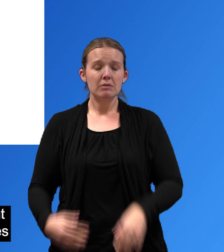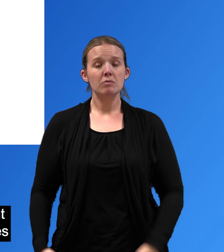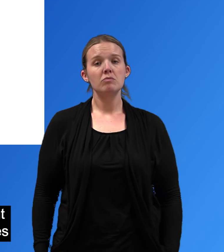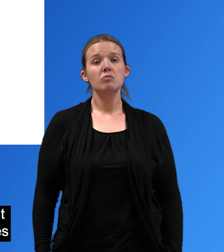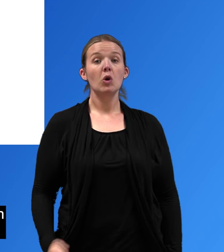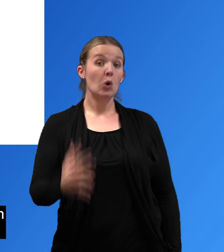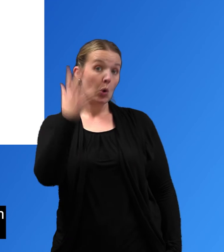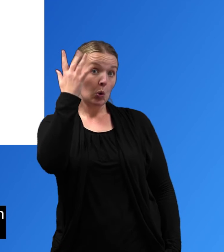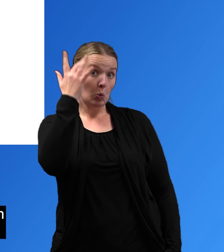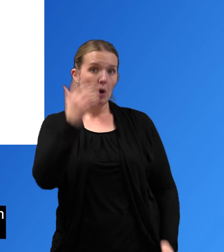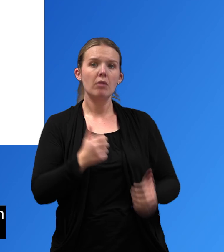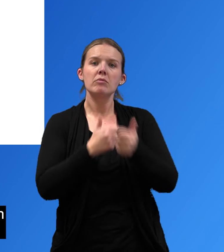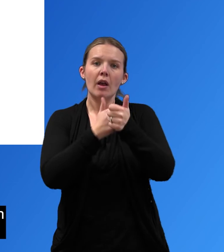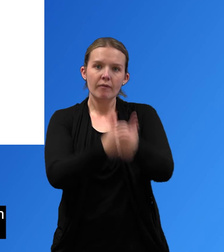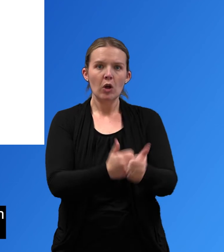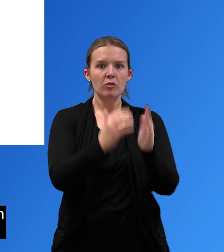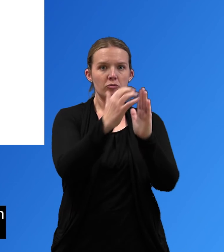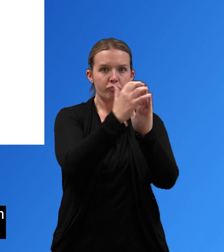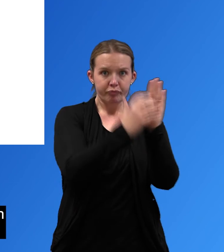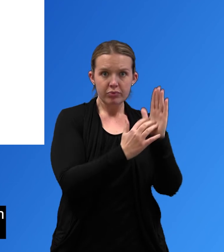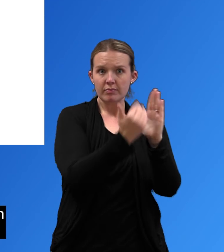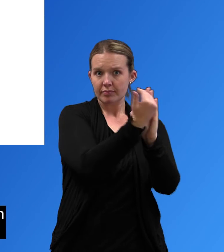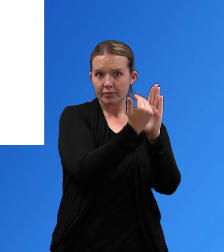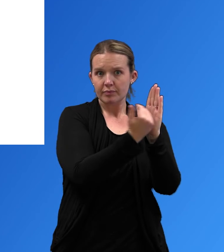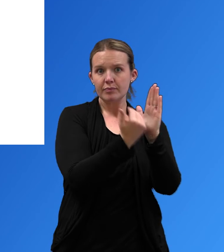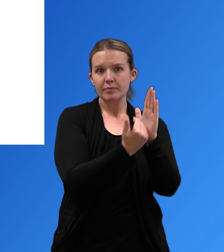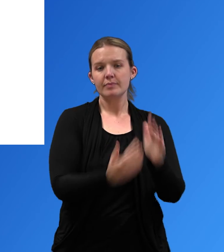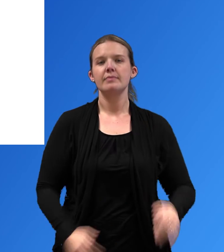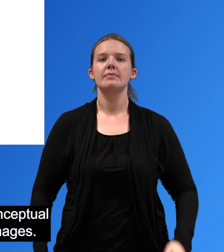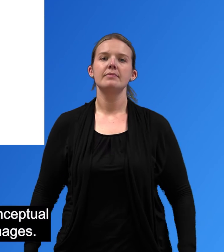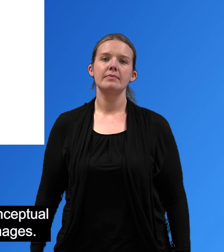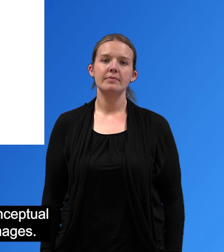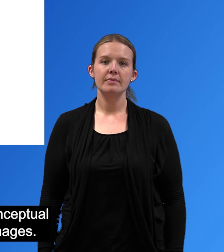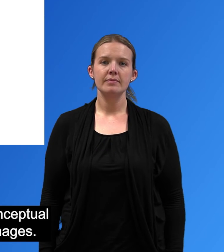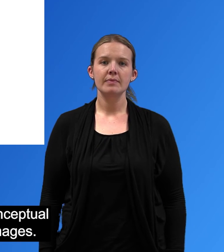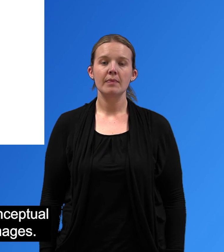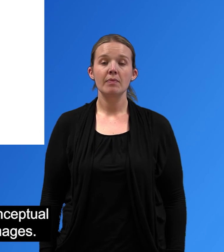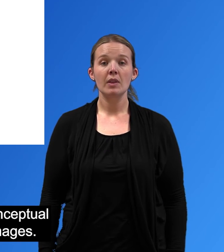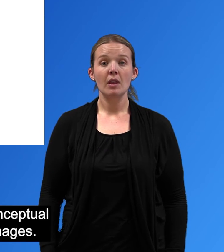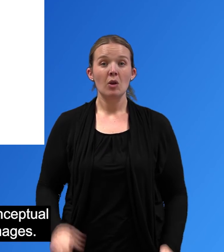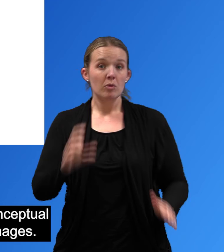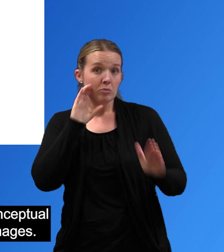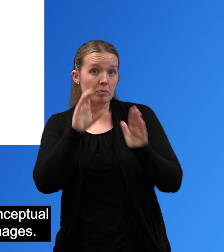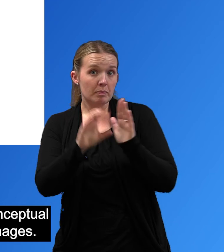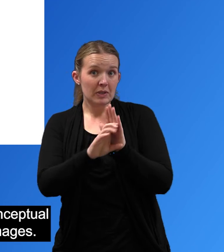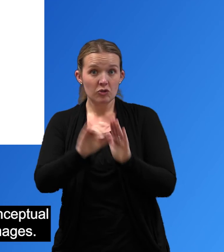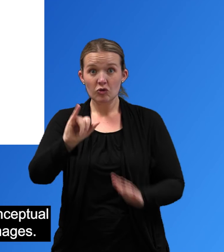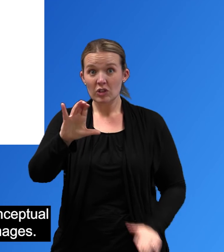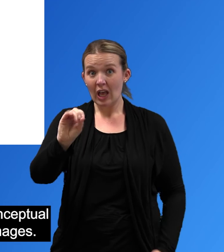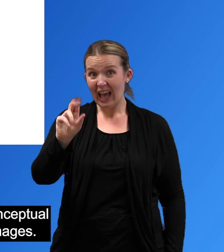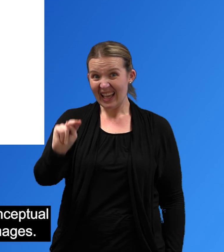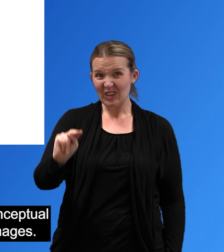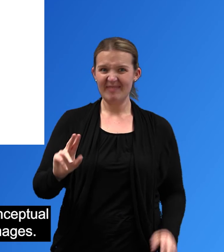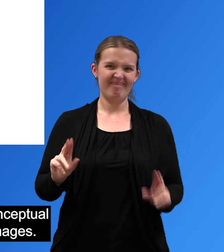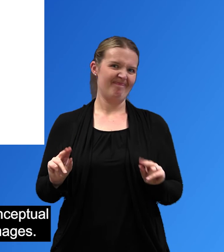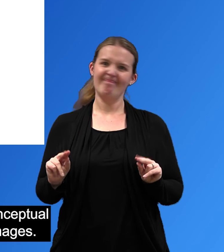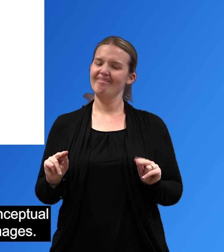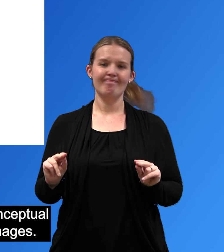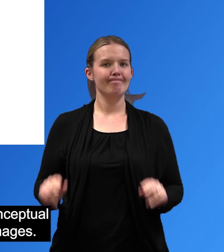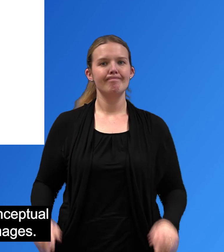consistent with the guidelines to avoid negation in the text. Avoid icons or other conceptual symbols or graphic